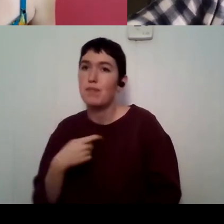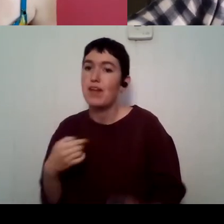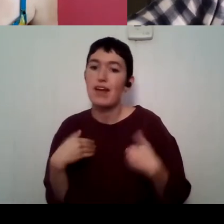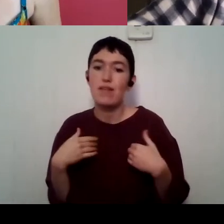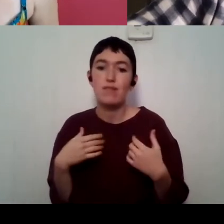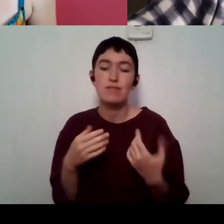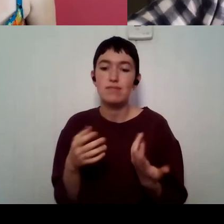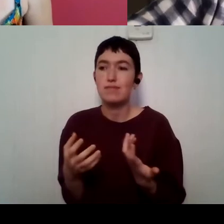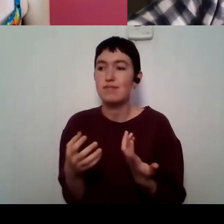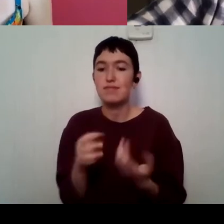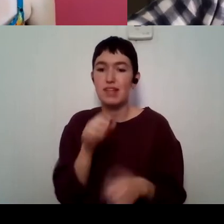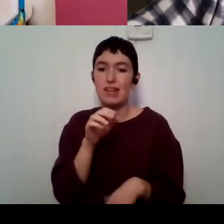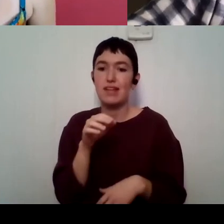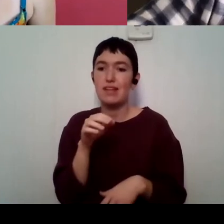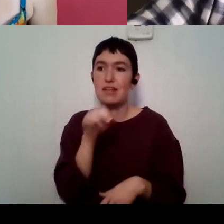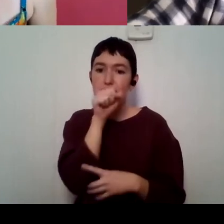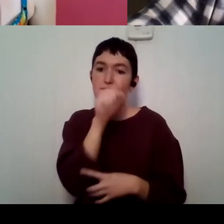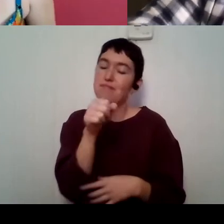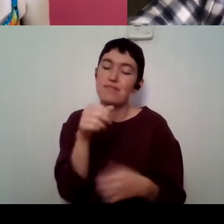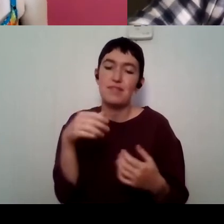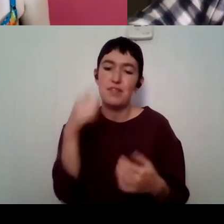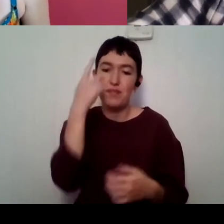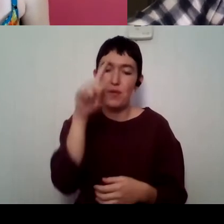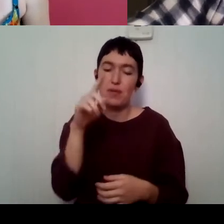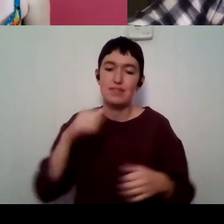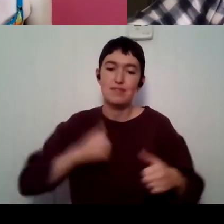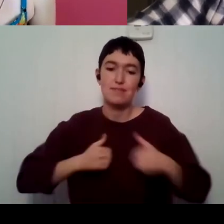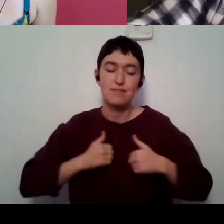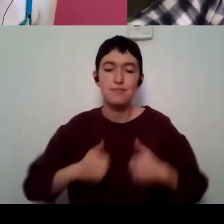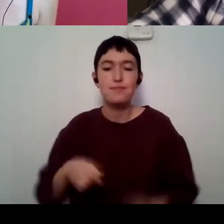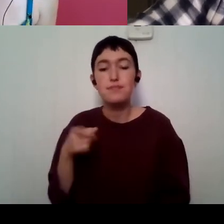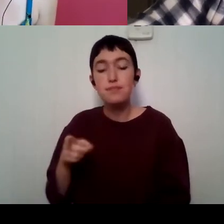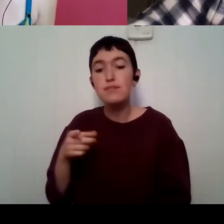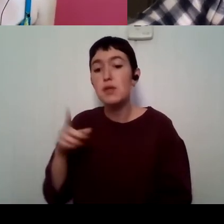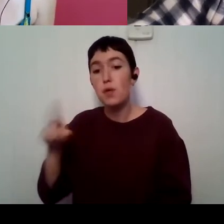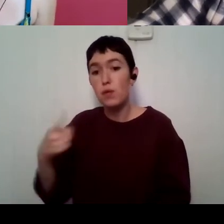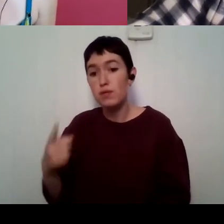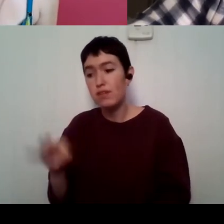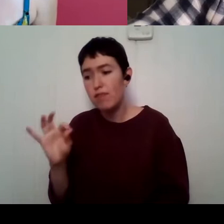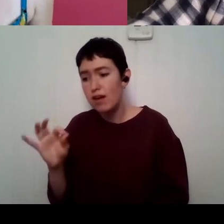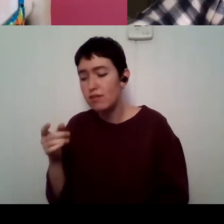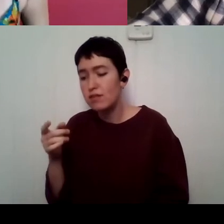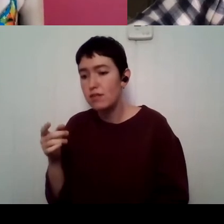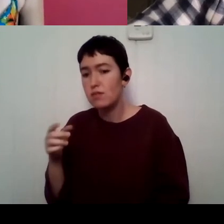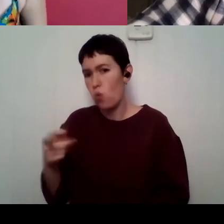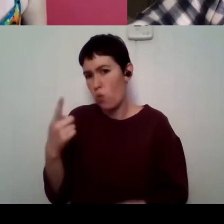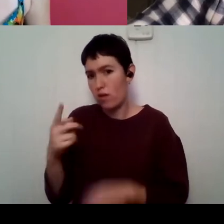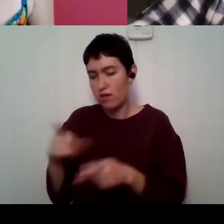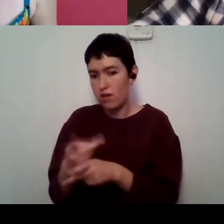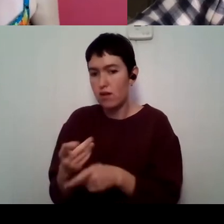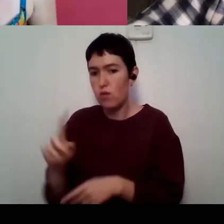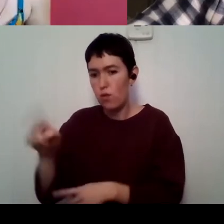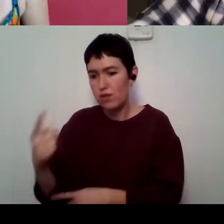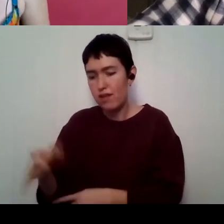especially Growers gorillas, which are a subspecies found only in Democratic Republic of Congo. They're, heavily endangered because